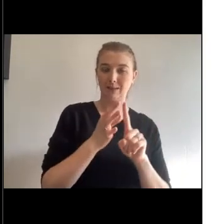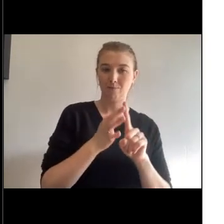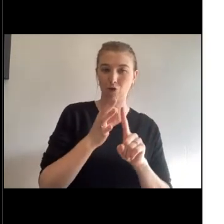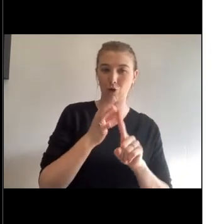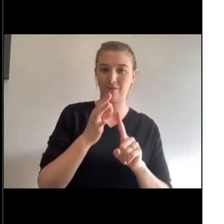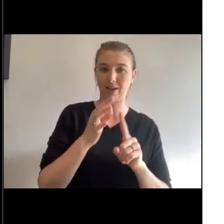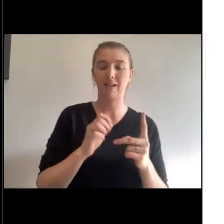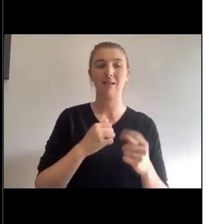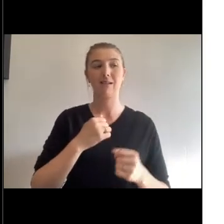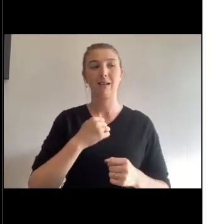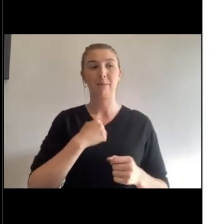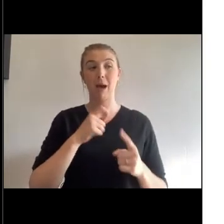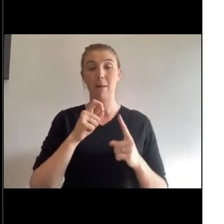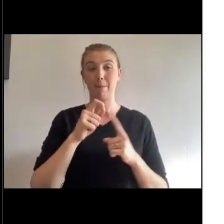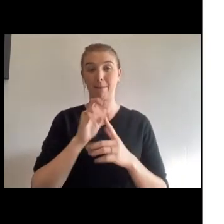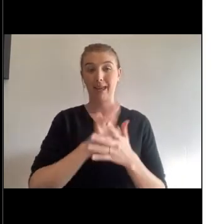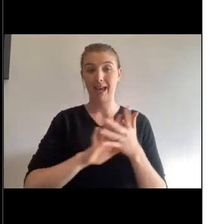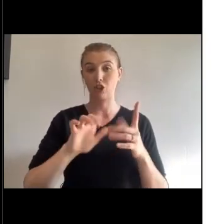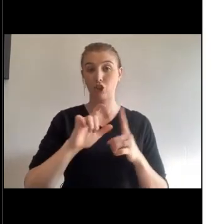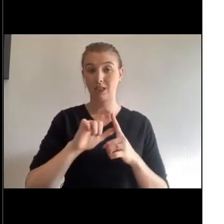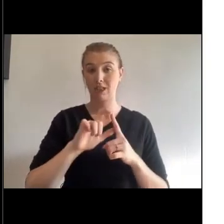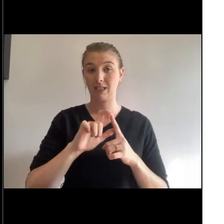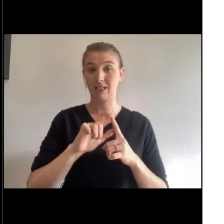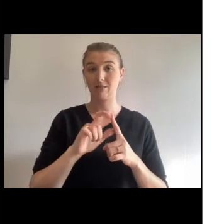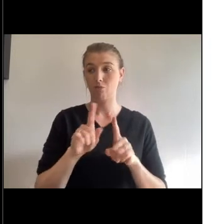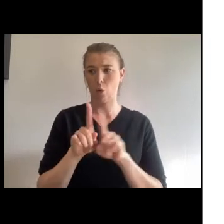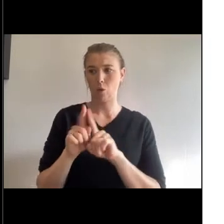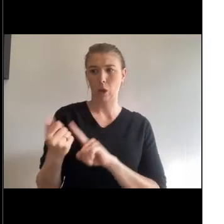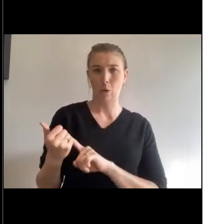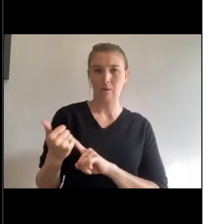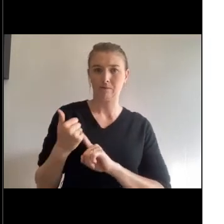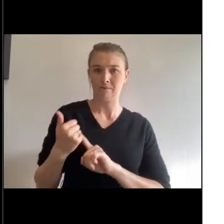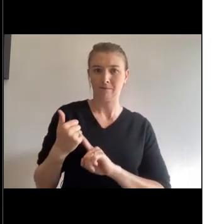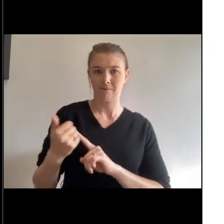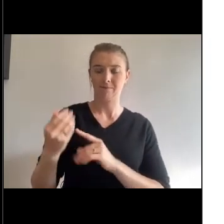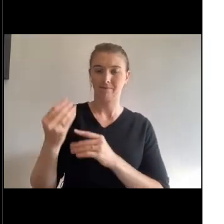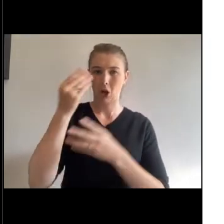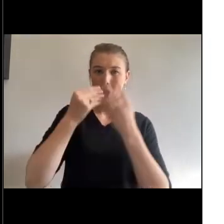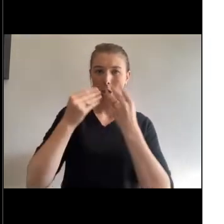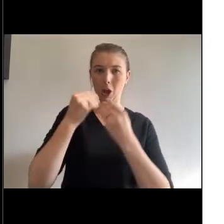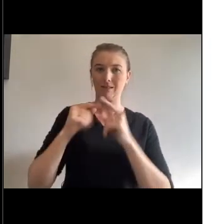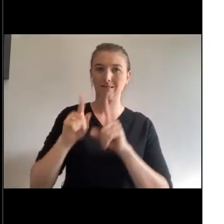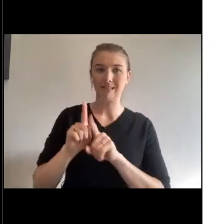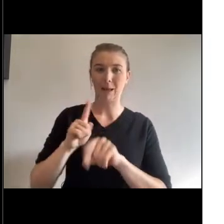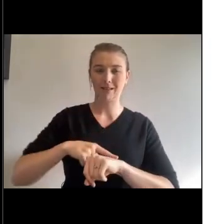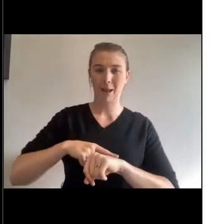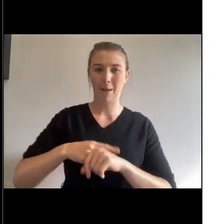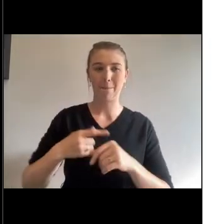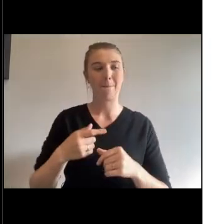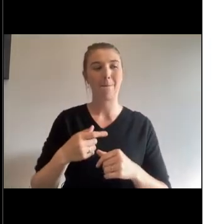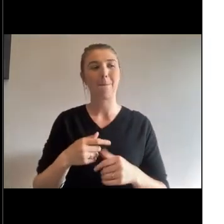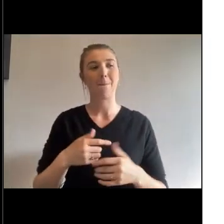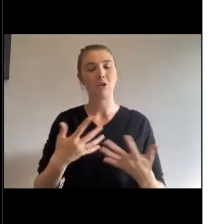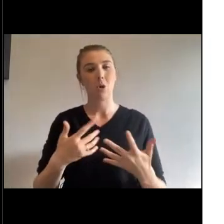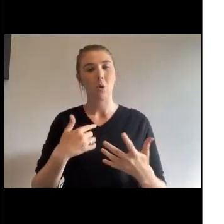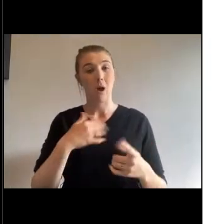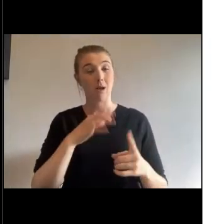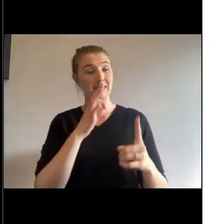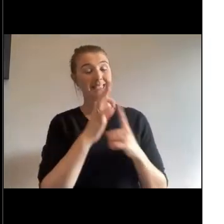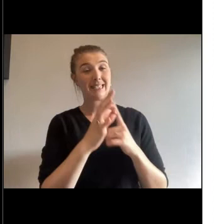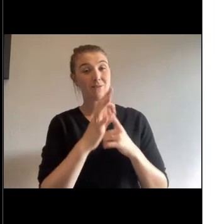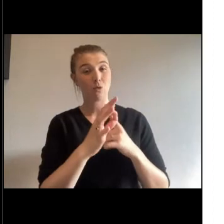my PhD that I was doing was also helping with my organic chemistry. So I was interviewing graduates and